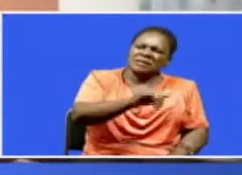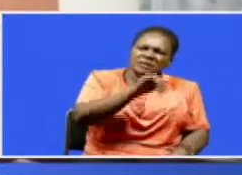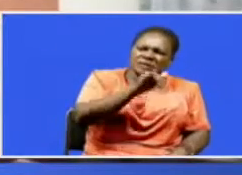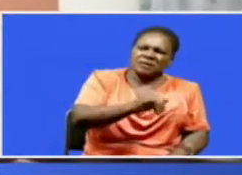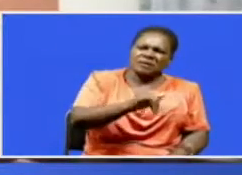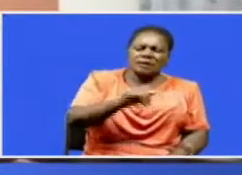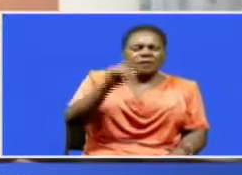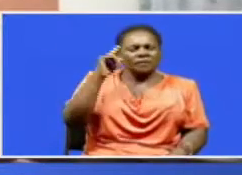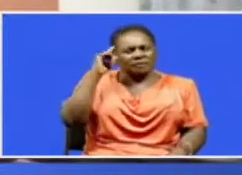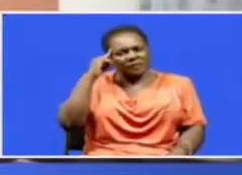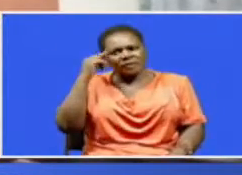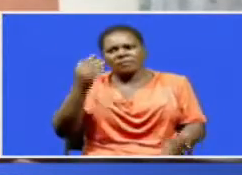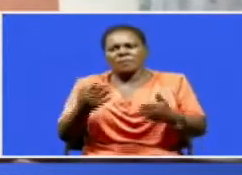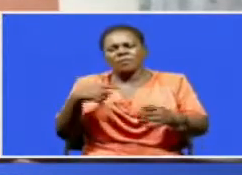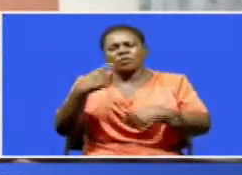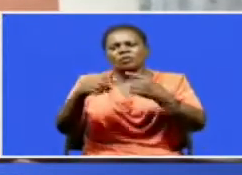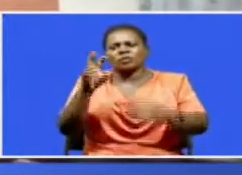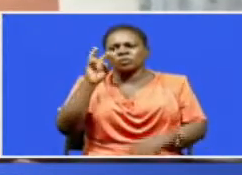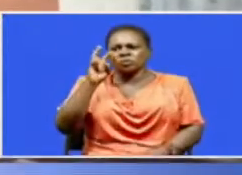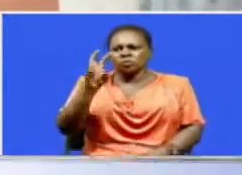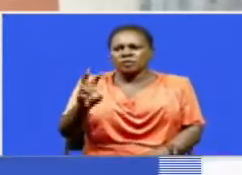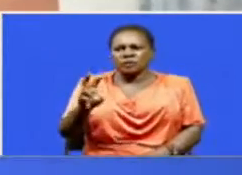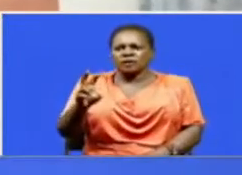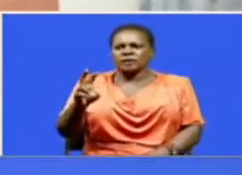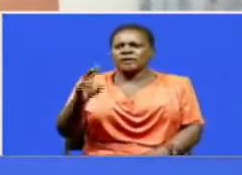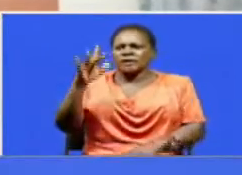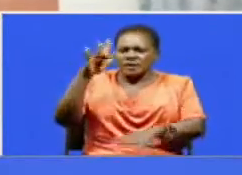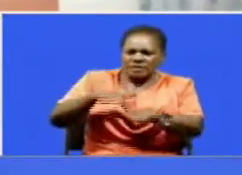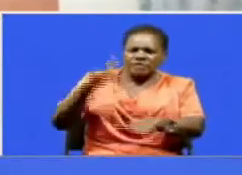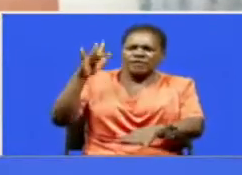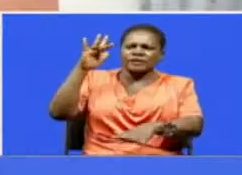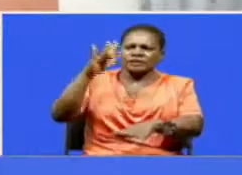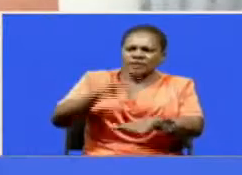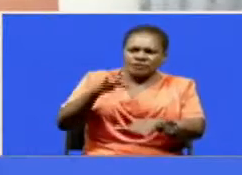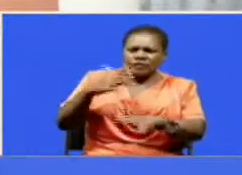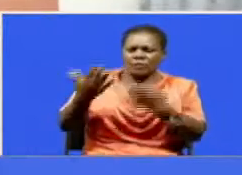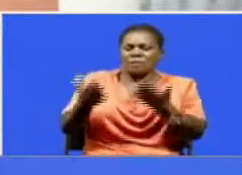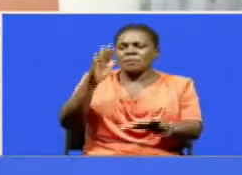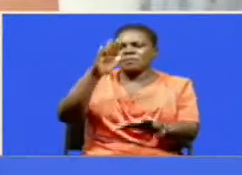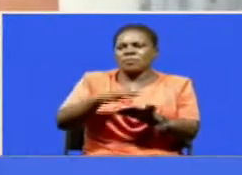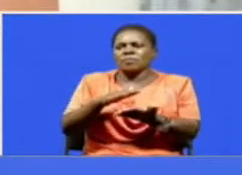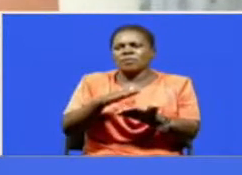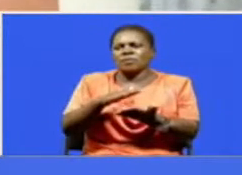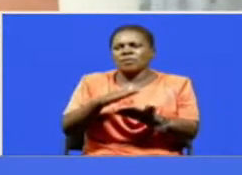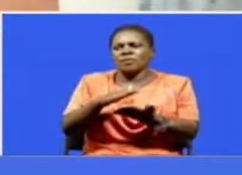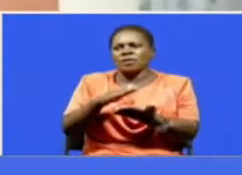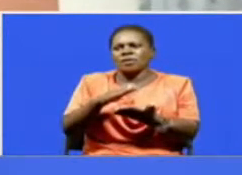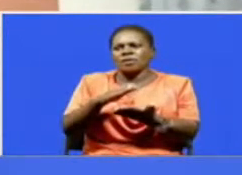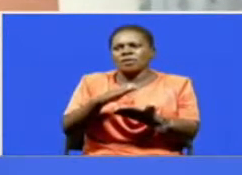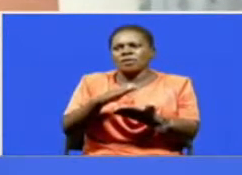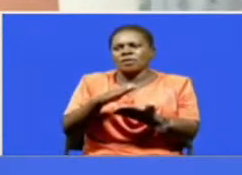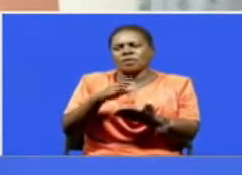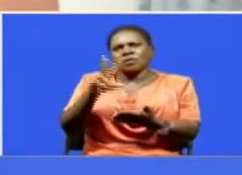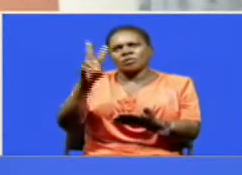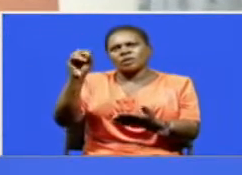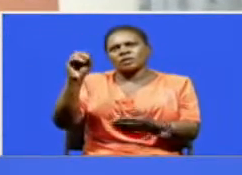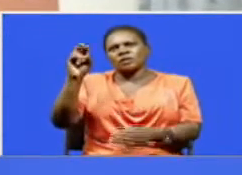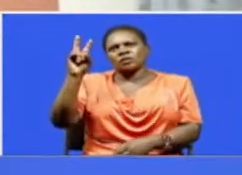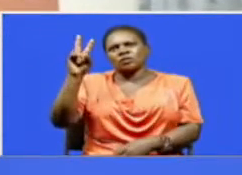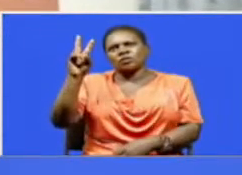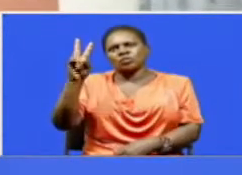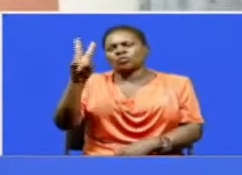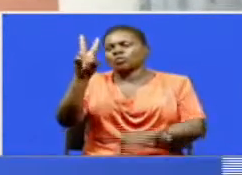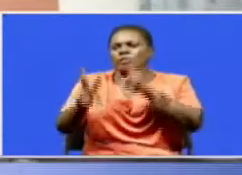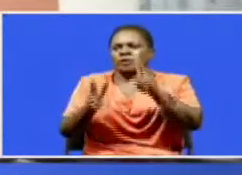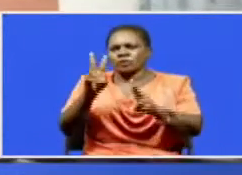are projecting that we'll continue seeing wave after wave, although they might be diminishing, up to even end of 2022 to